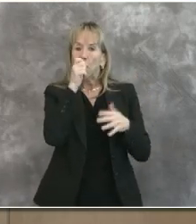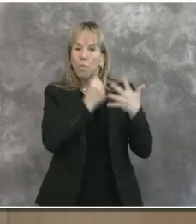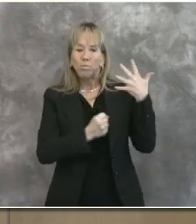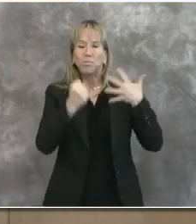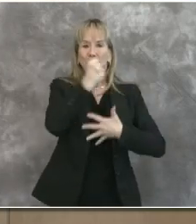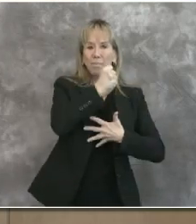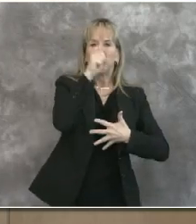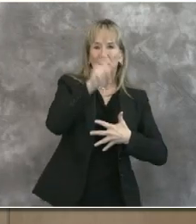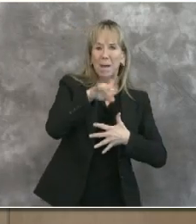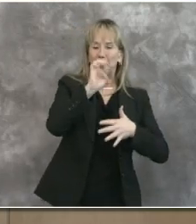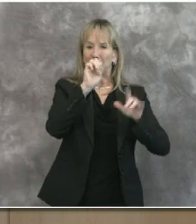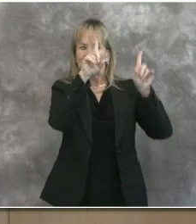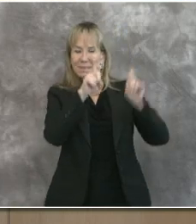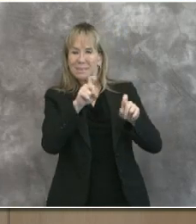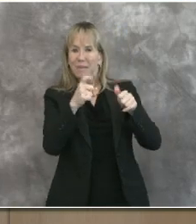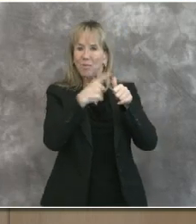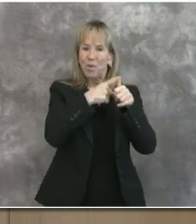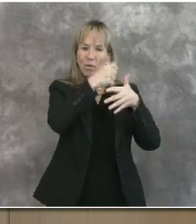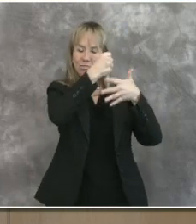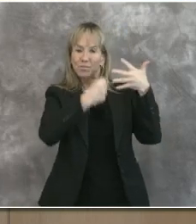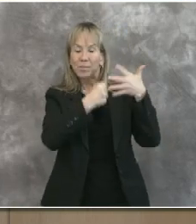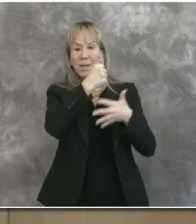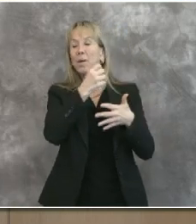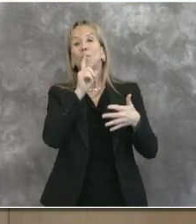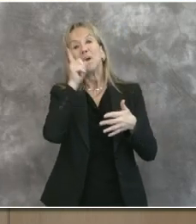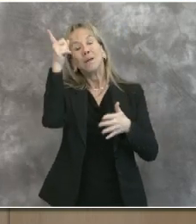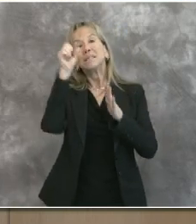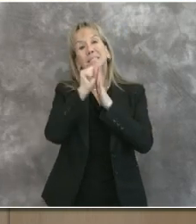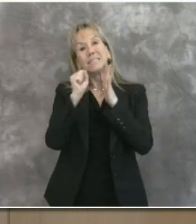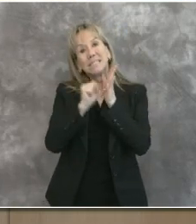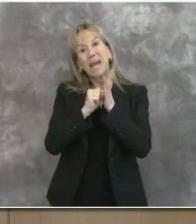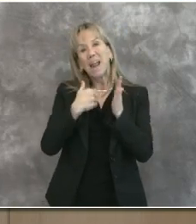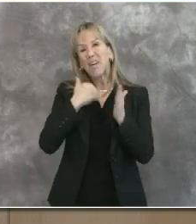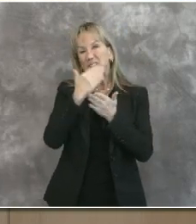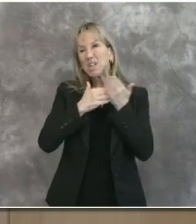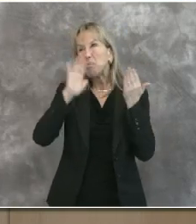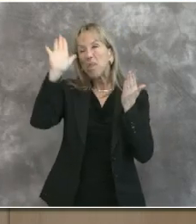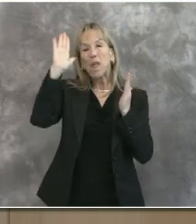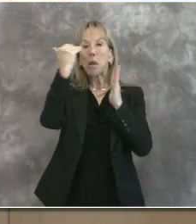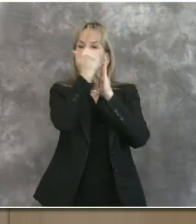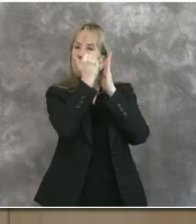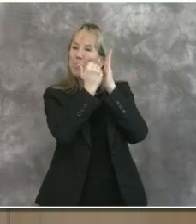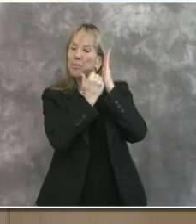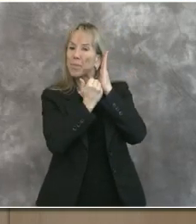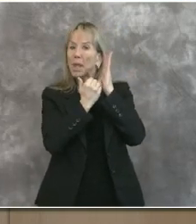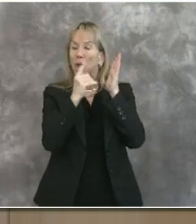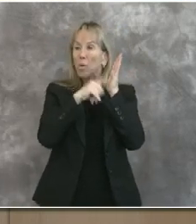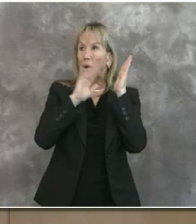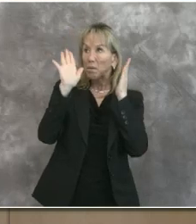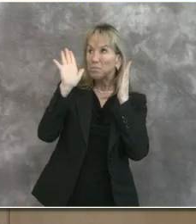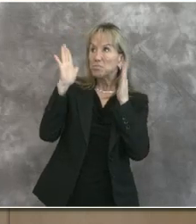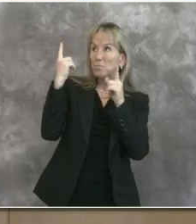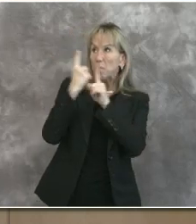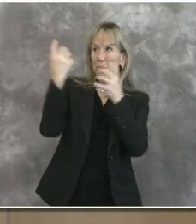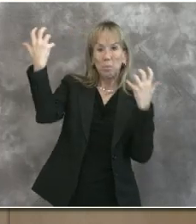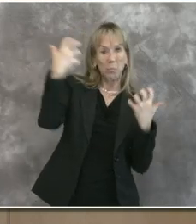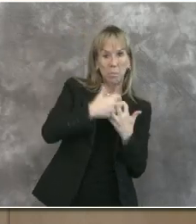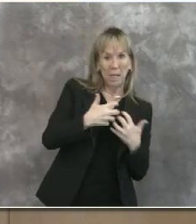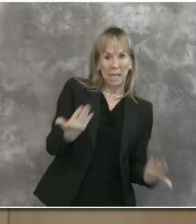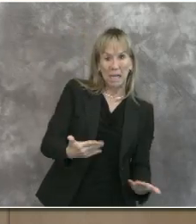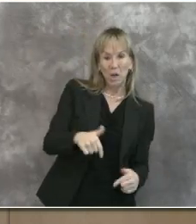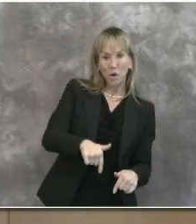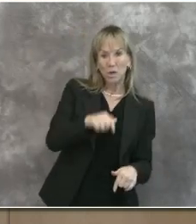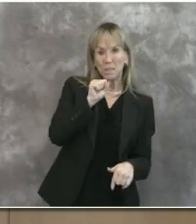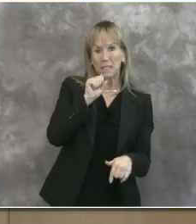capacity. There is some guidance out around state guidance, federal guidance. We need to assess what we believe would be most appropriate for us here in San